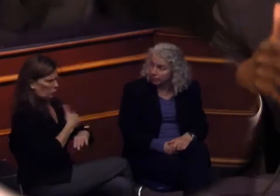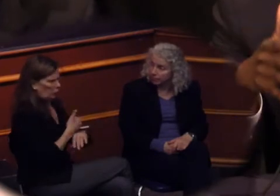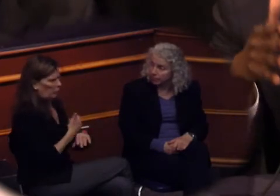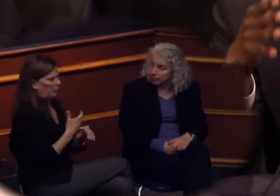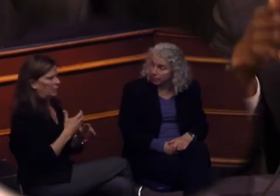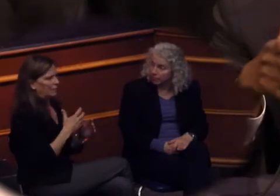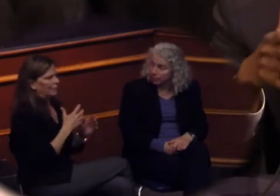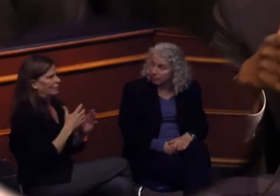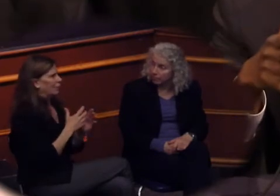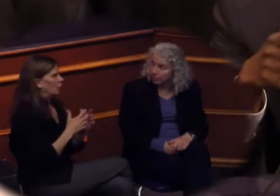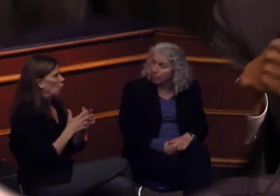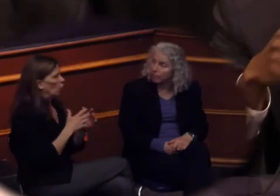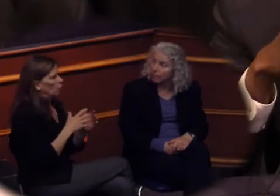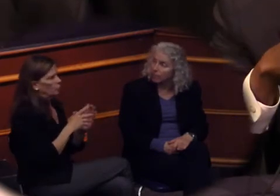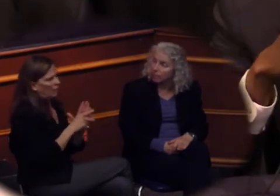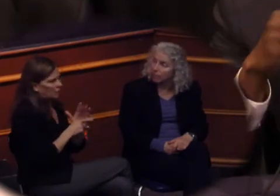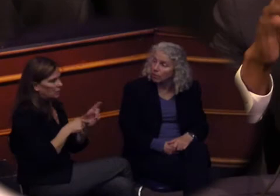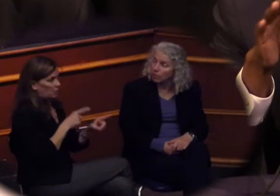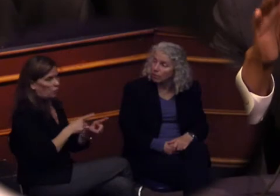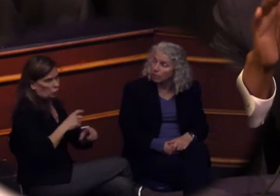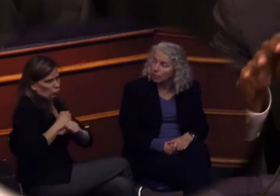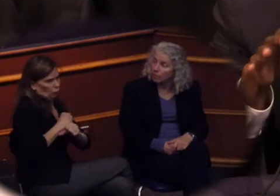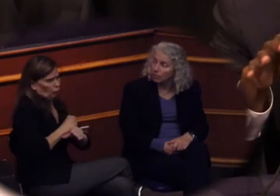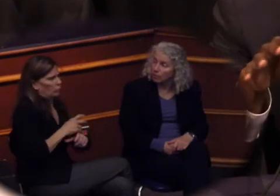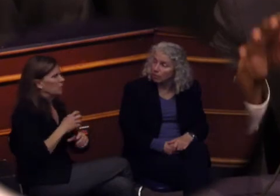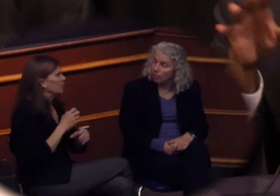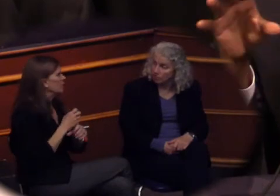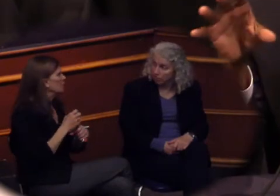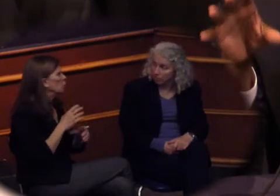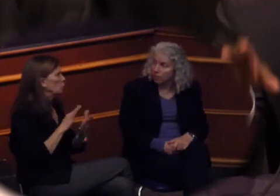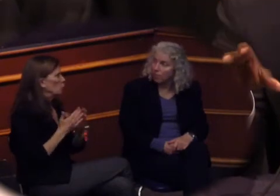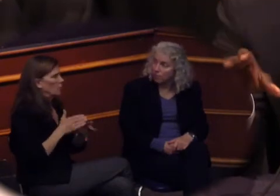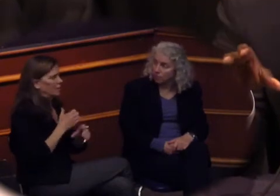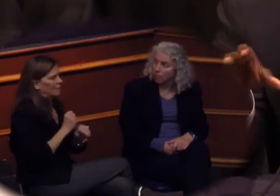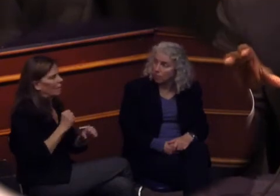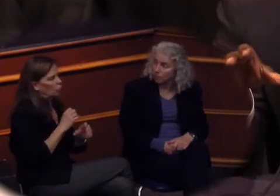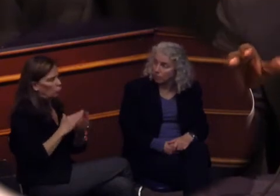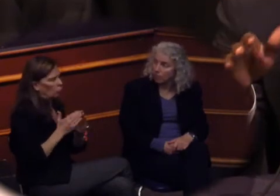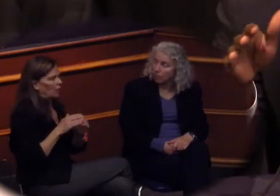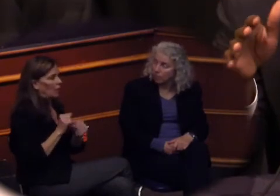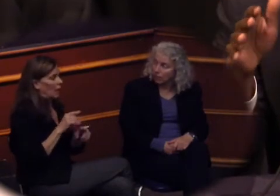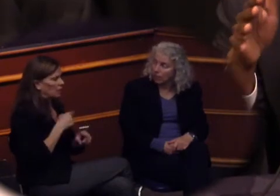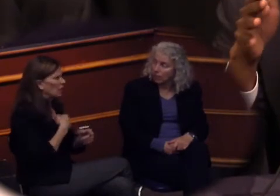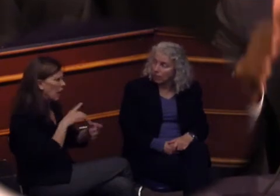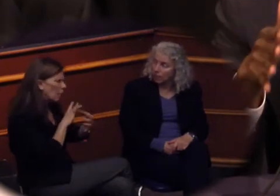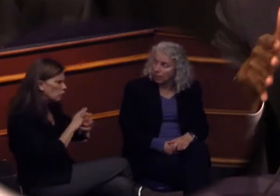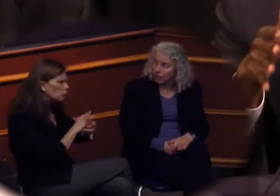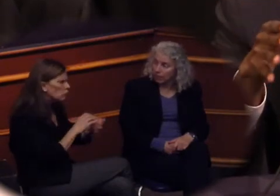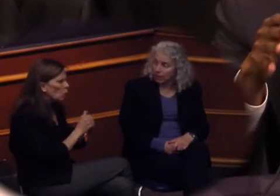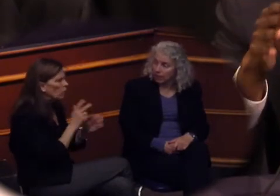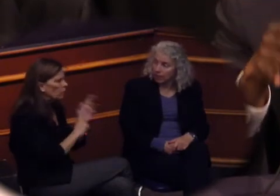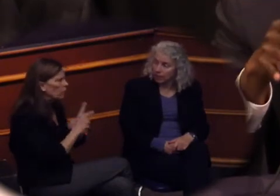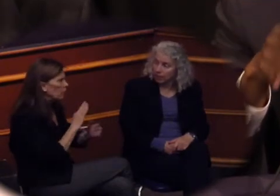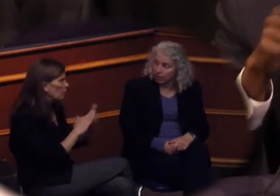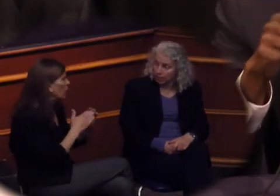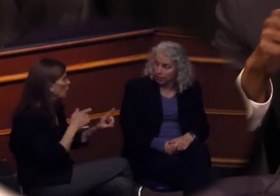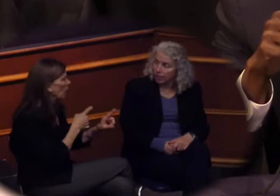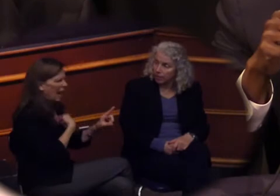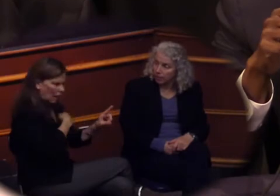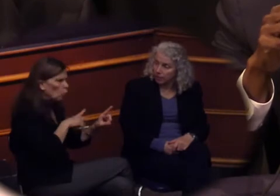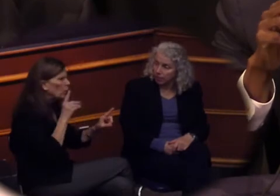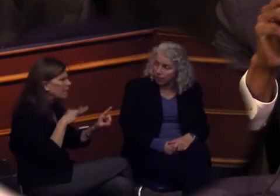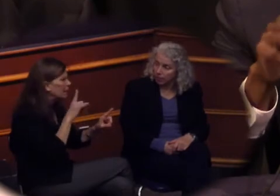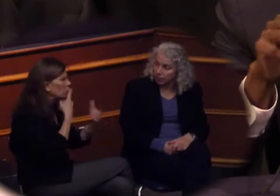Welcoming Cities Safe Communities Act. I work with the police department, I work with people in my community, and we passed in Newton